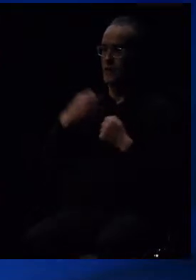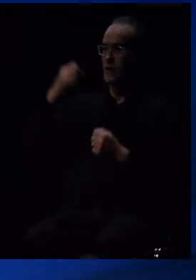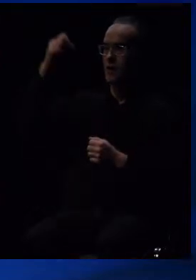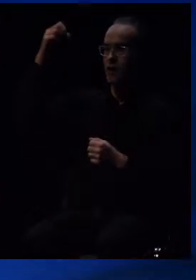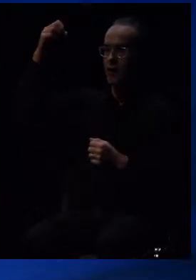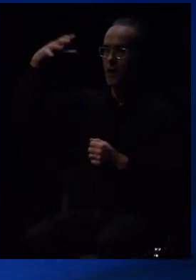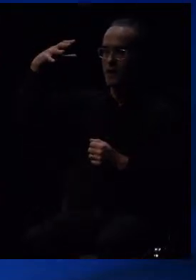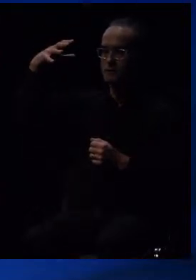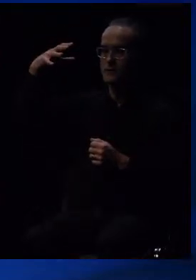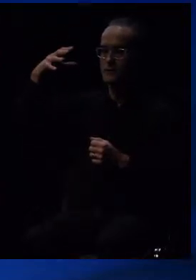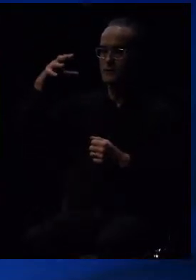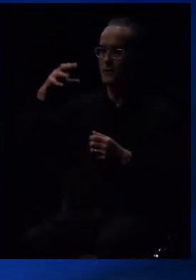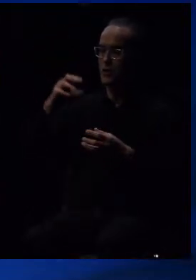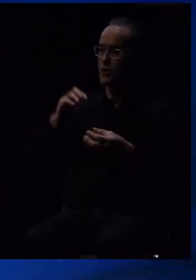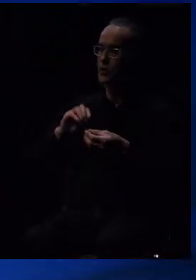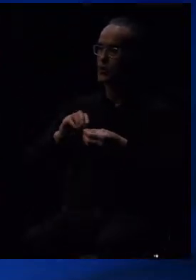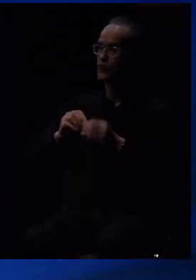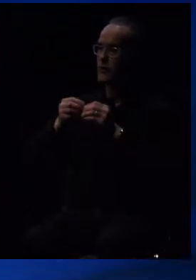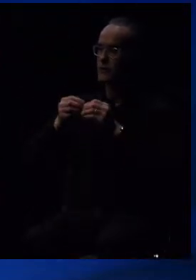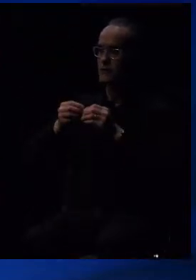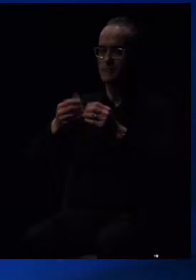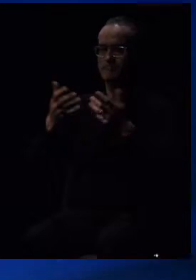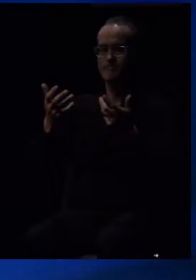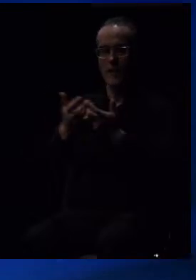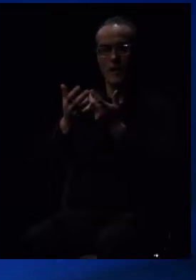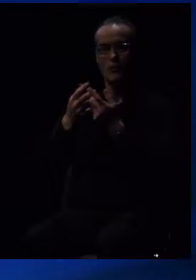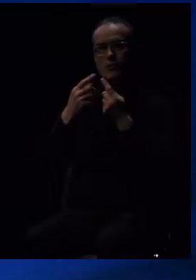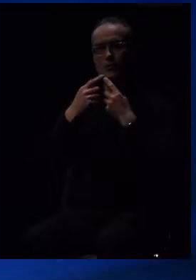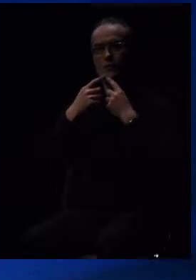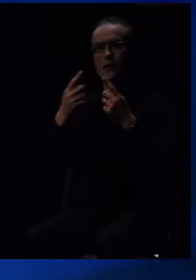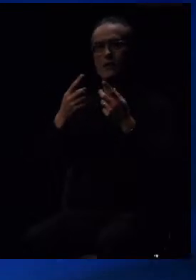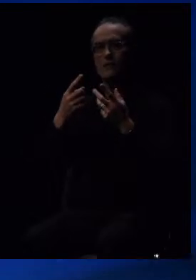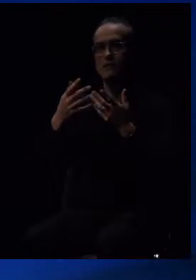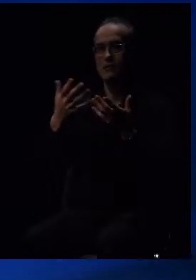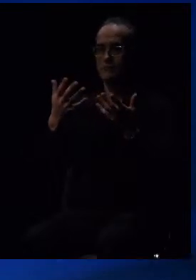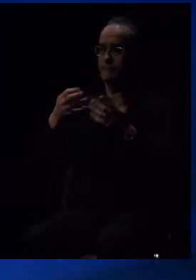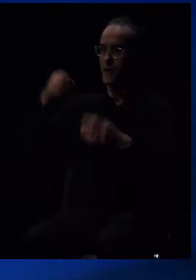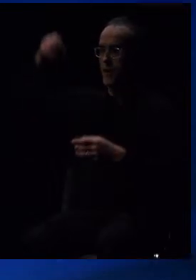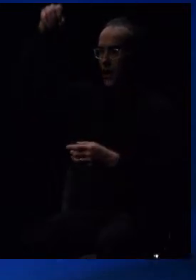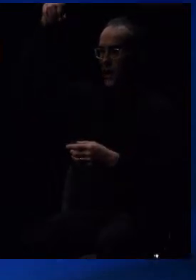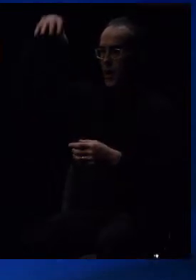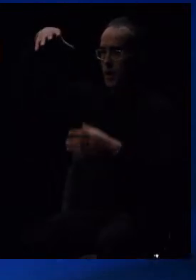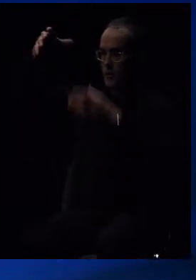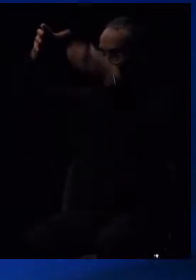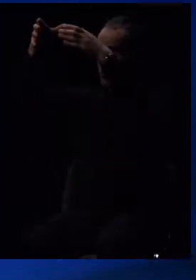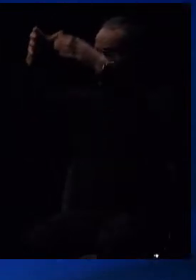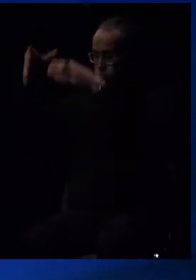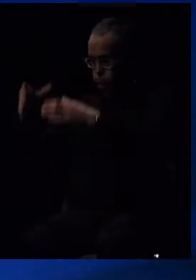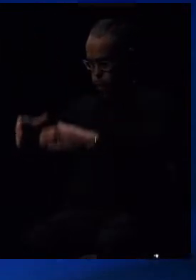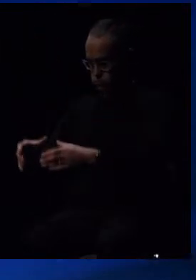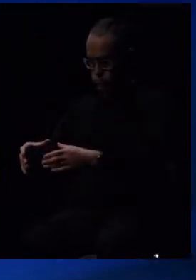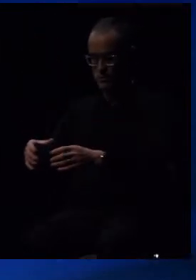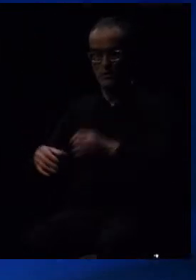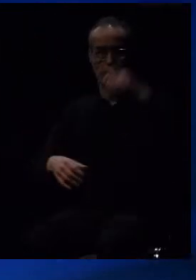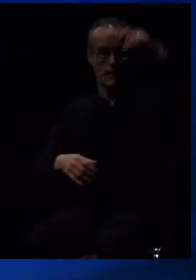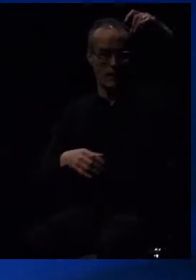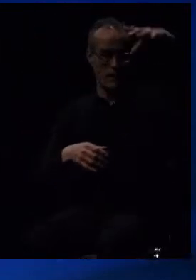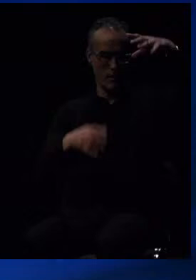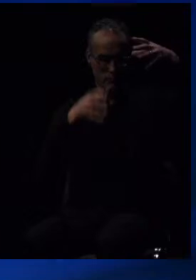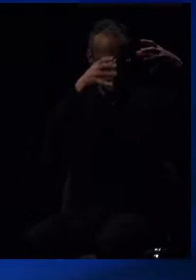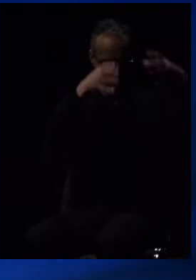created some, I don't know how you call it, it's just the light wells, like soft top